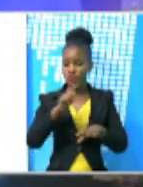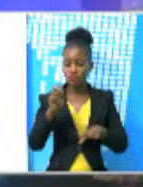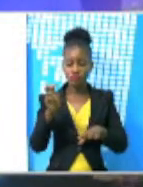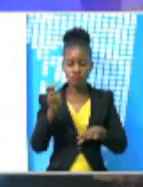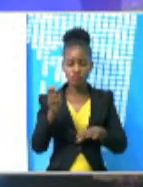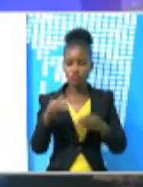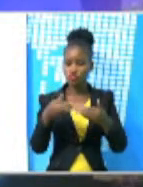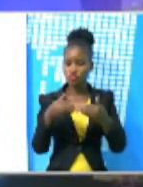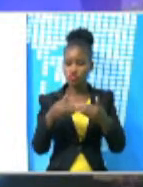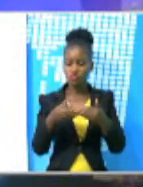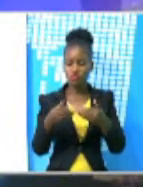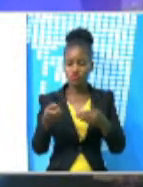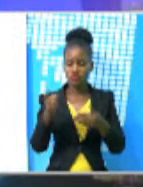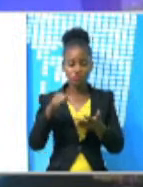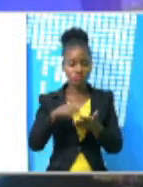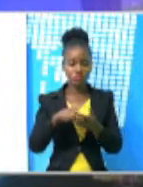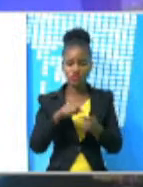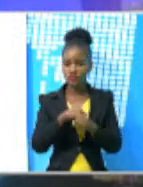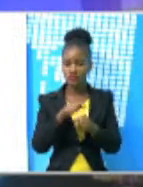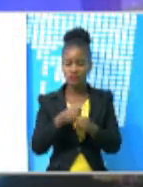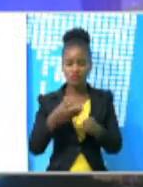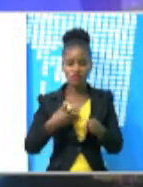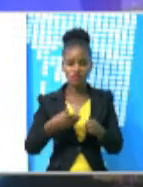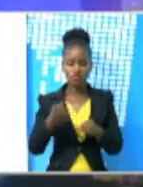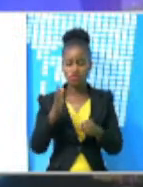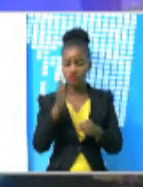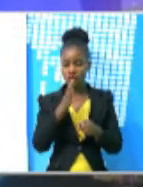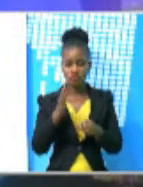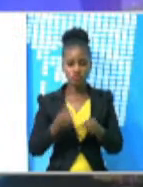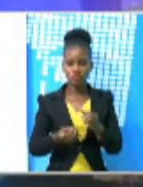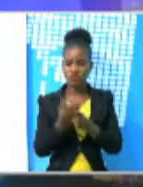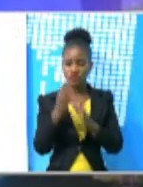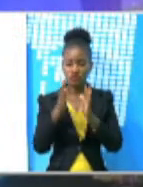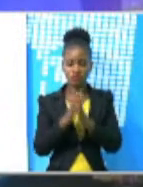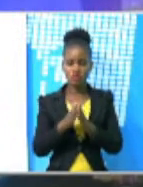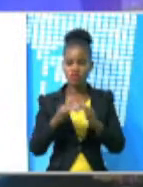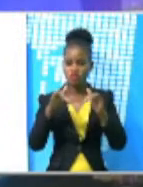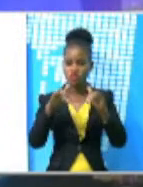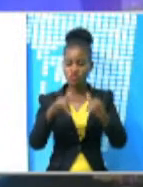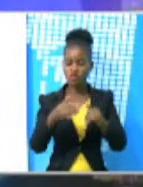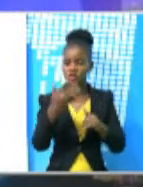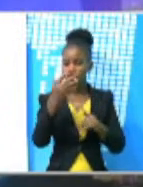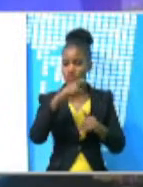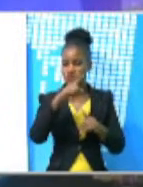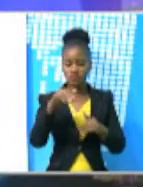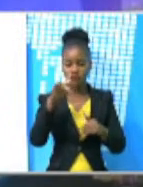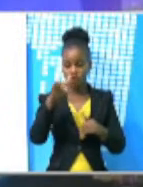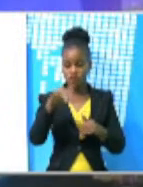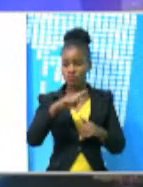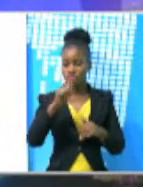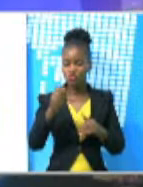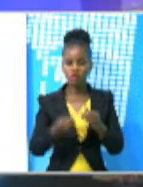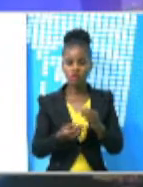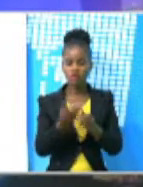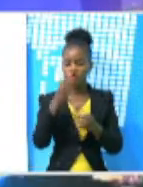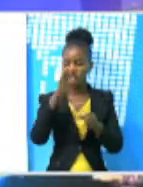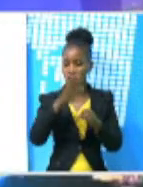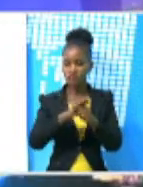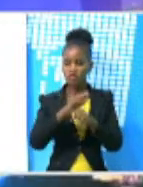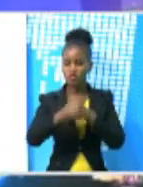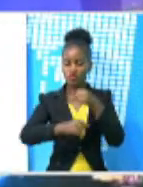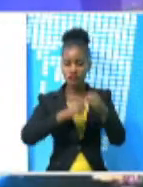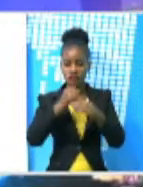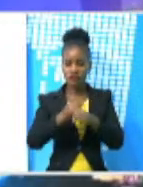Policy Committee of England's Central Bank has decided to raise the key lending rate to 5%, the highest since February this year